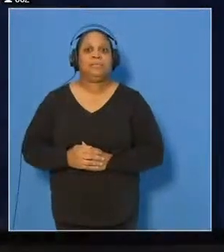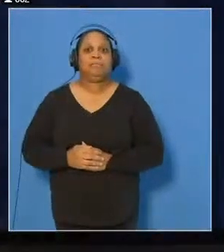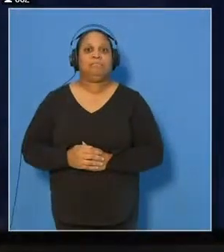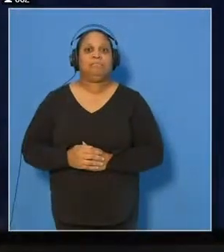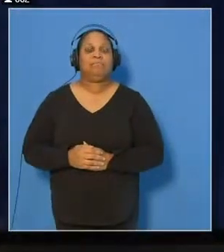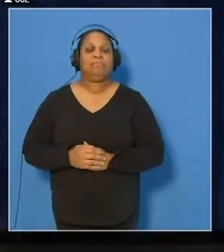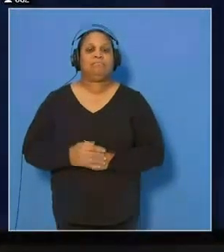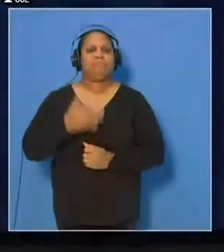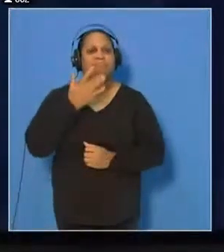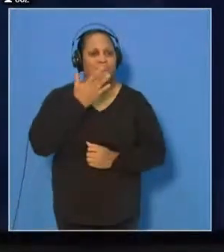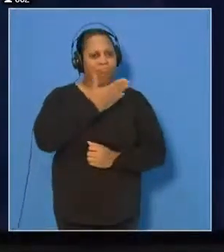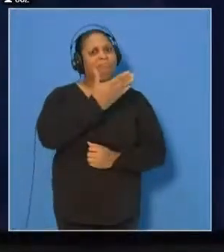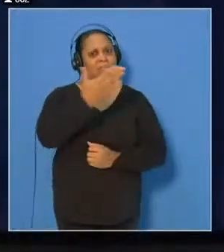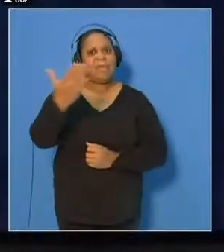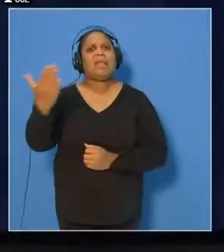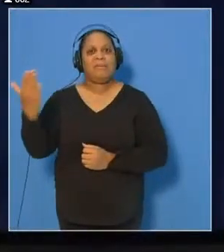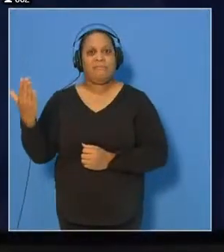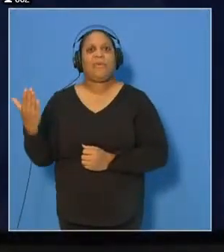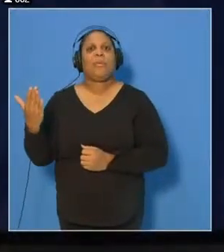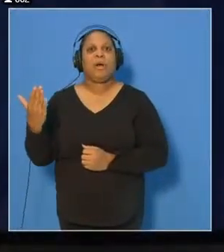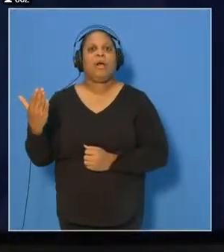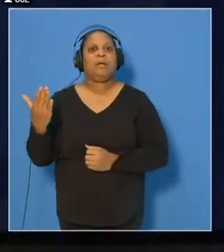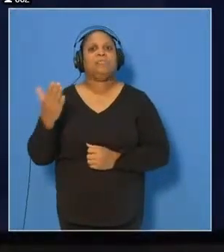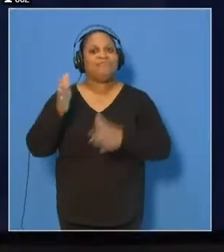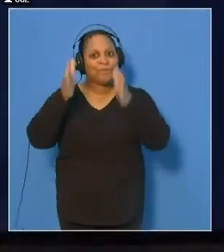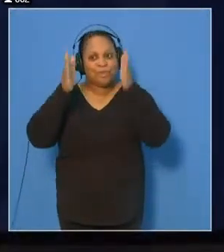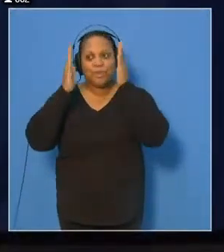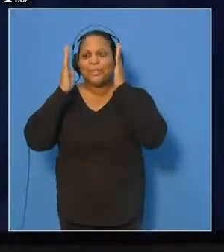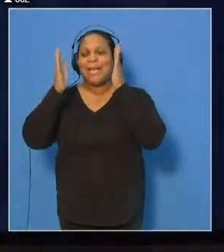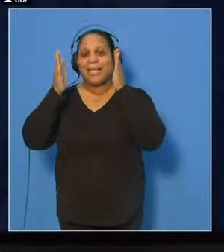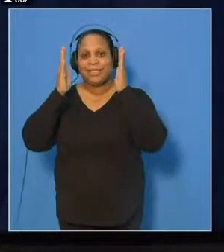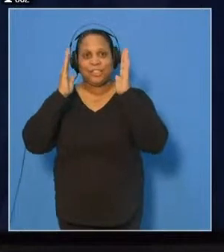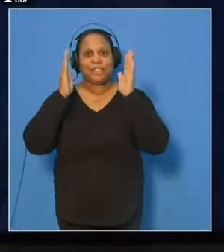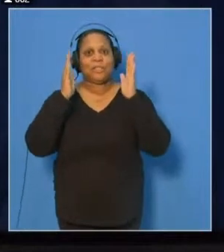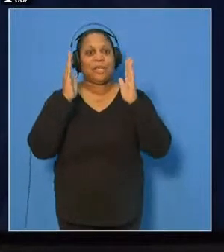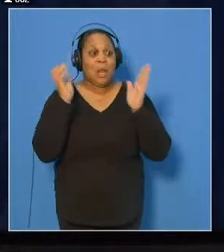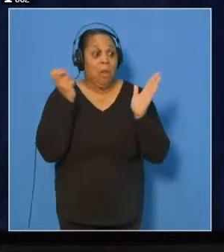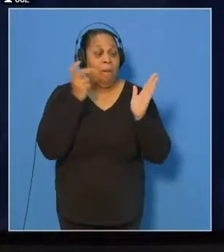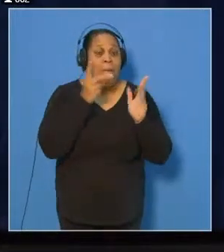would like to thank everyone for their attention. We